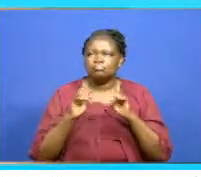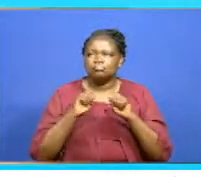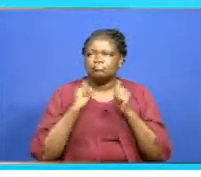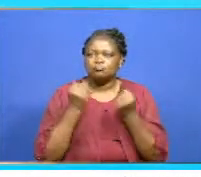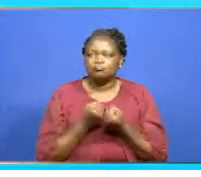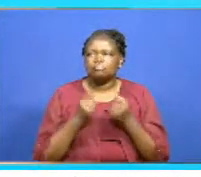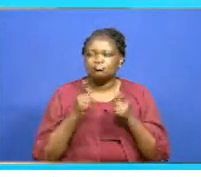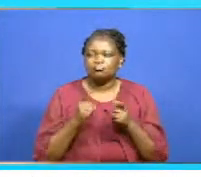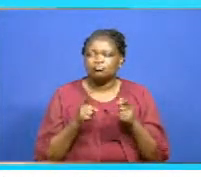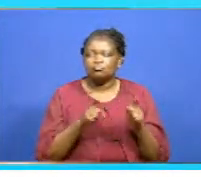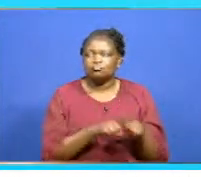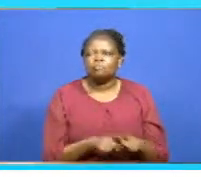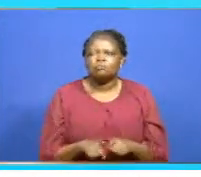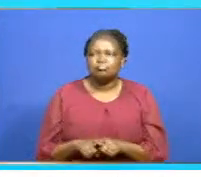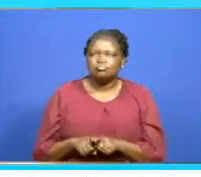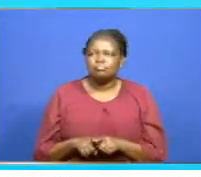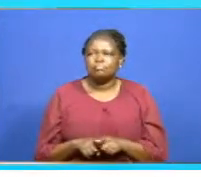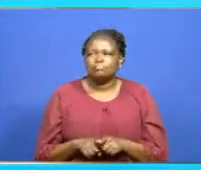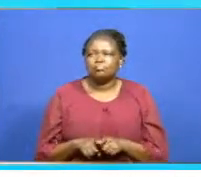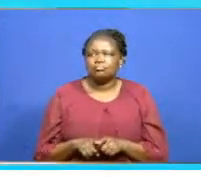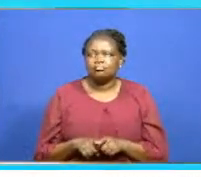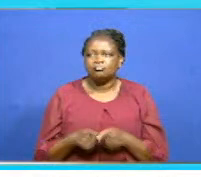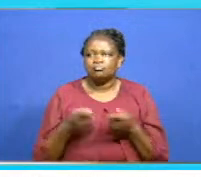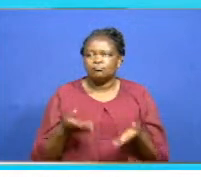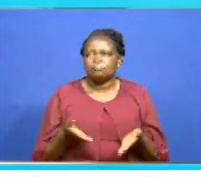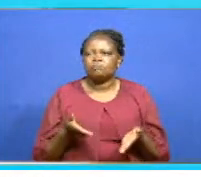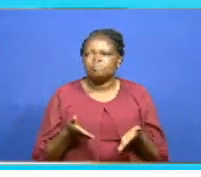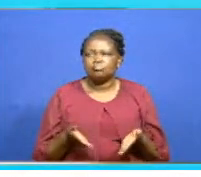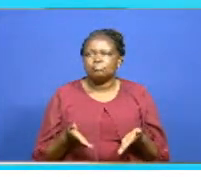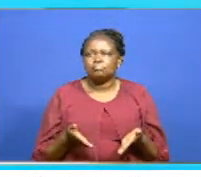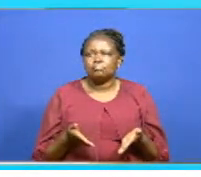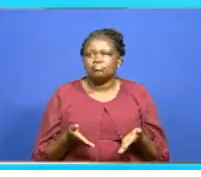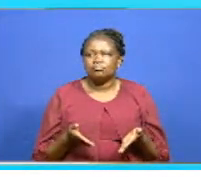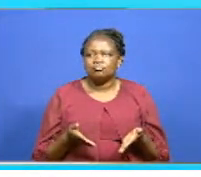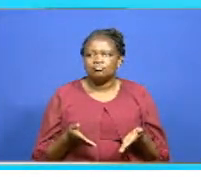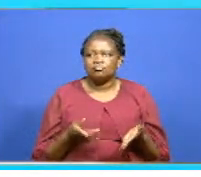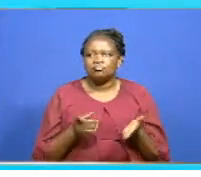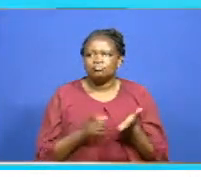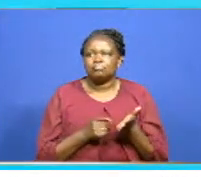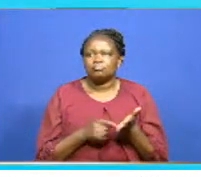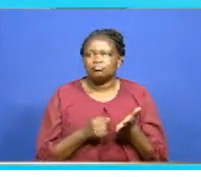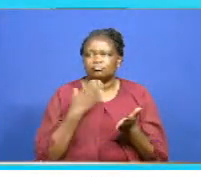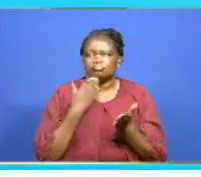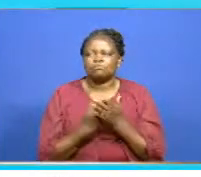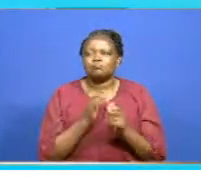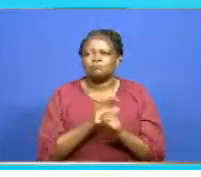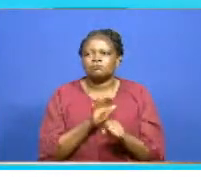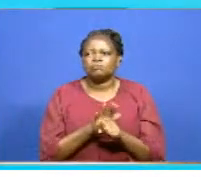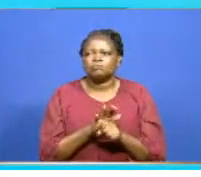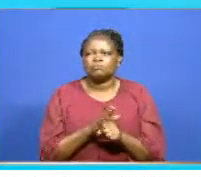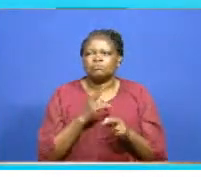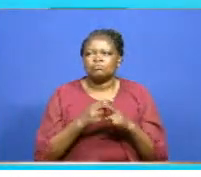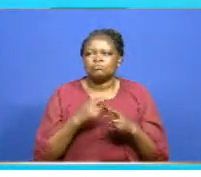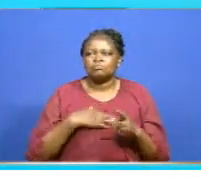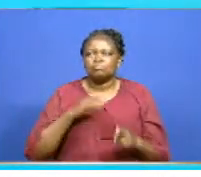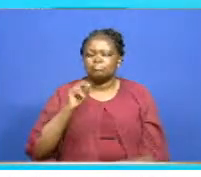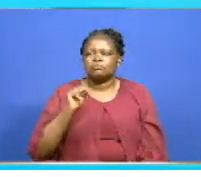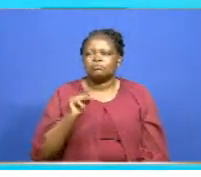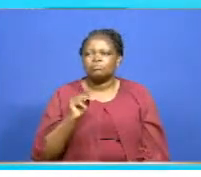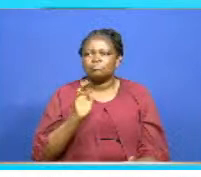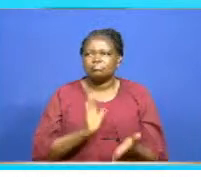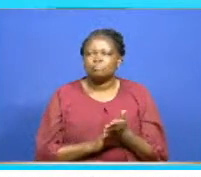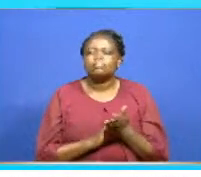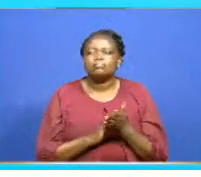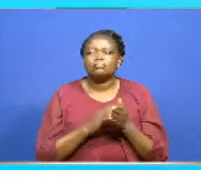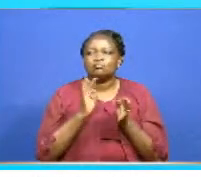media and also right here on with Kiswahili. Thank you so much for watching. I'm Njue. Lensa Odingo